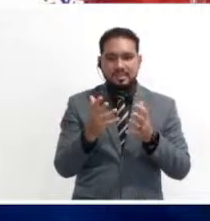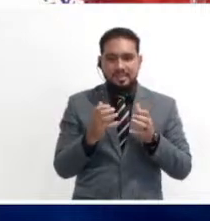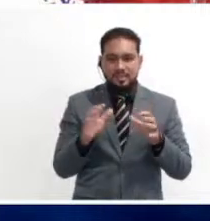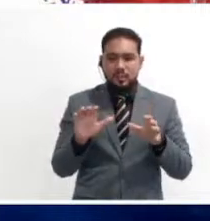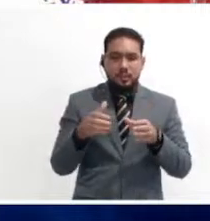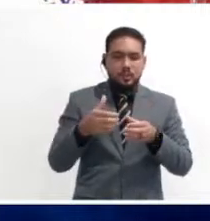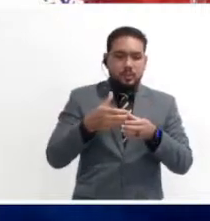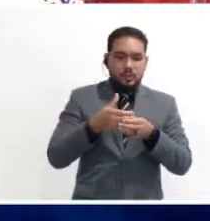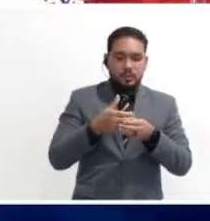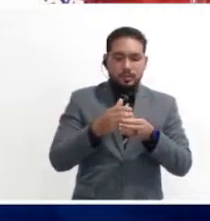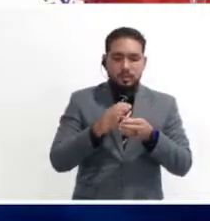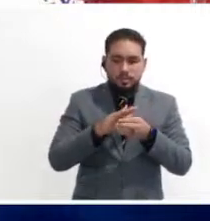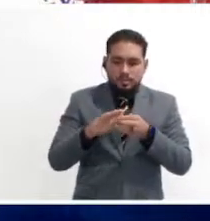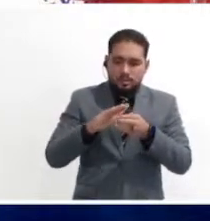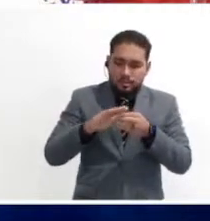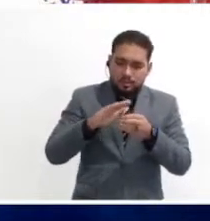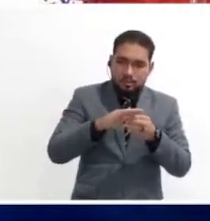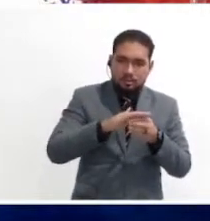essential